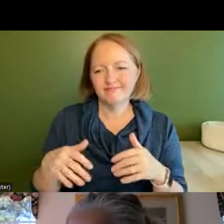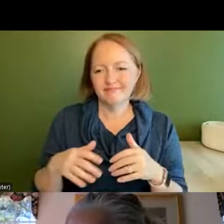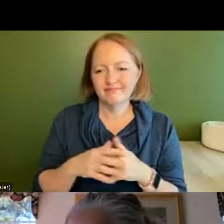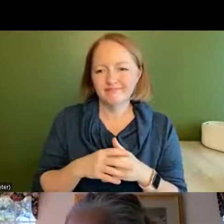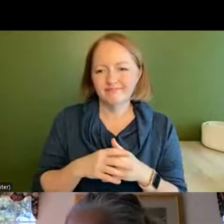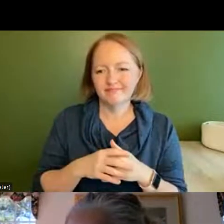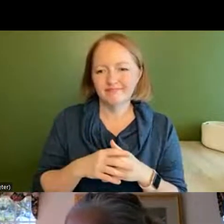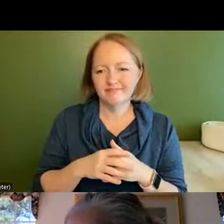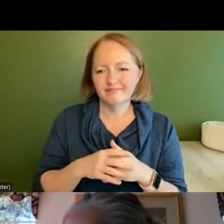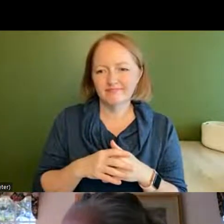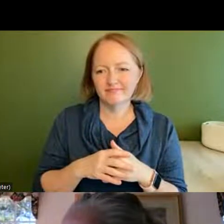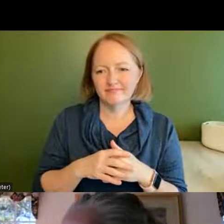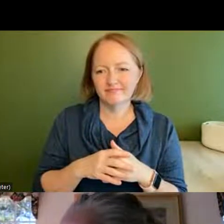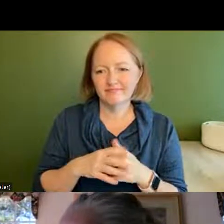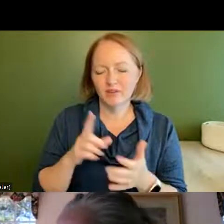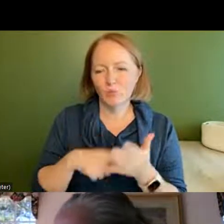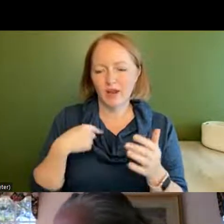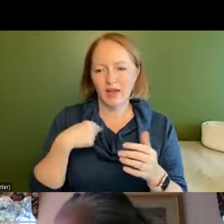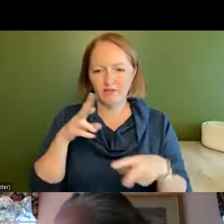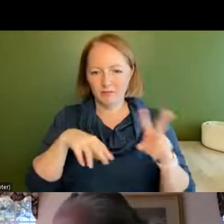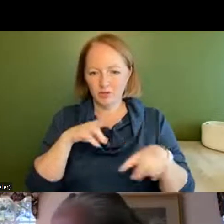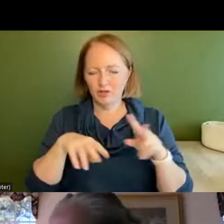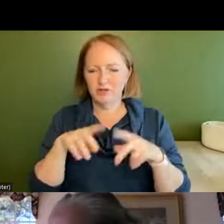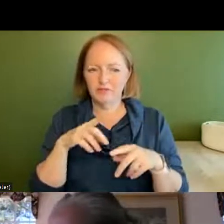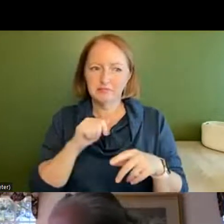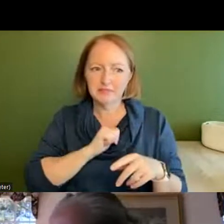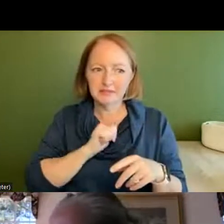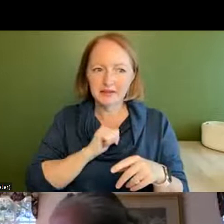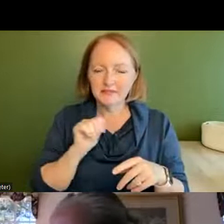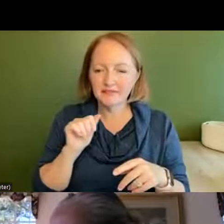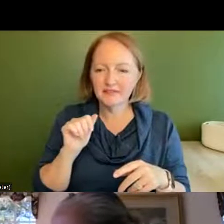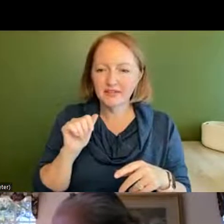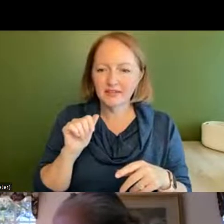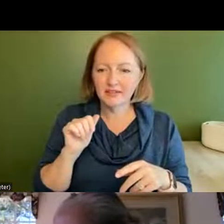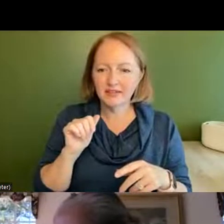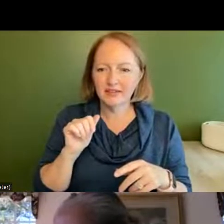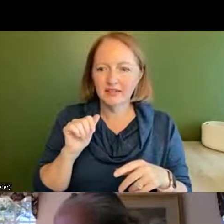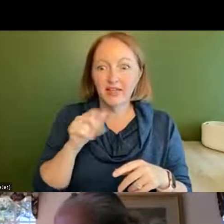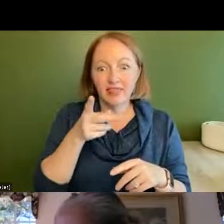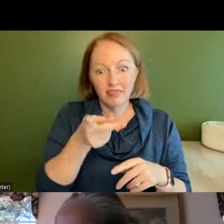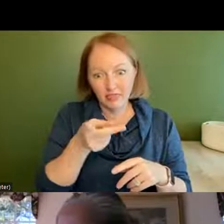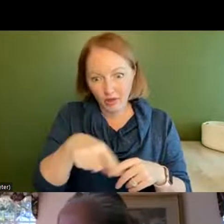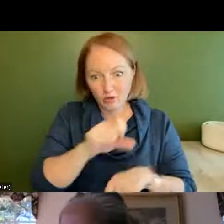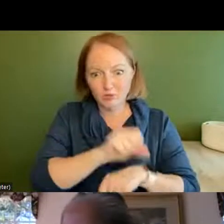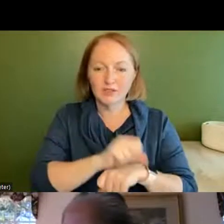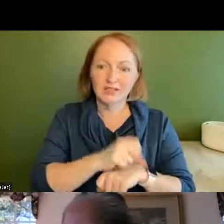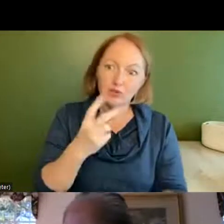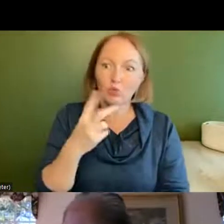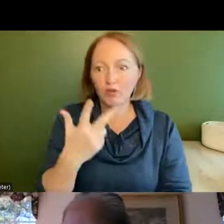speak what I have observed, and for myself is likely have 2 jobs, if not